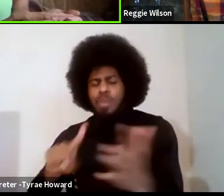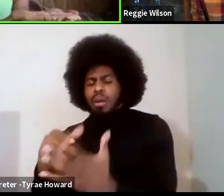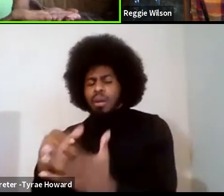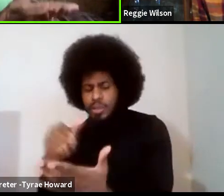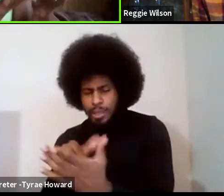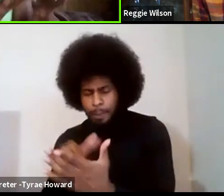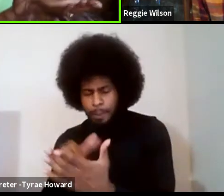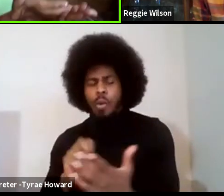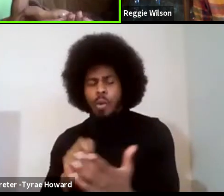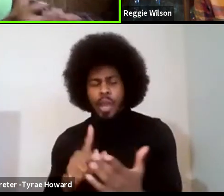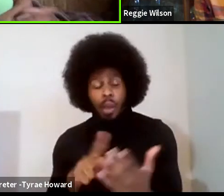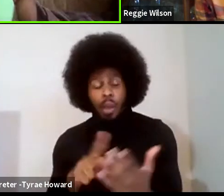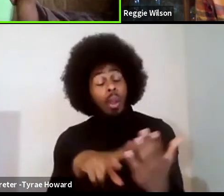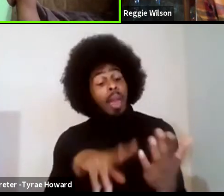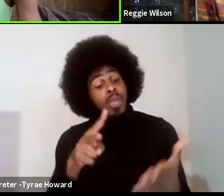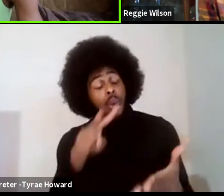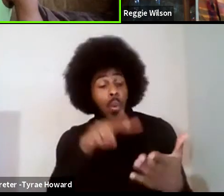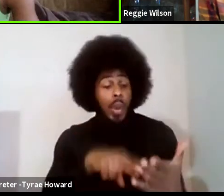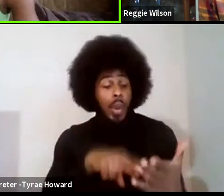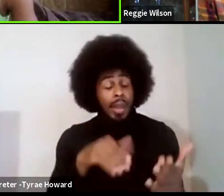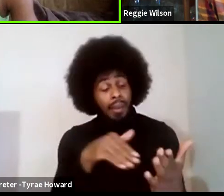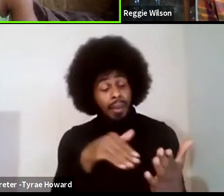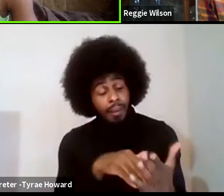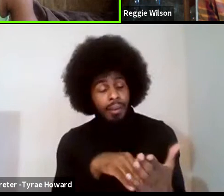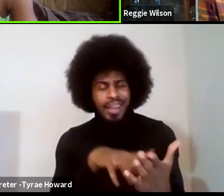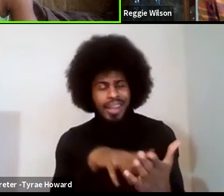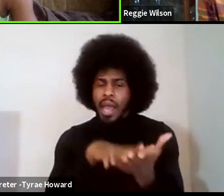chapter or this essay that she's written.